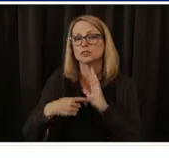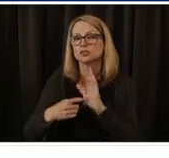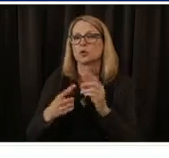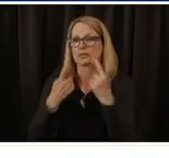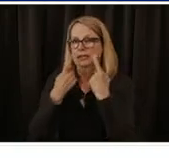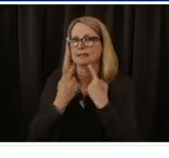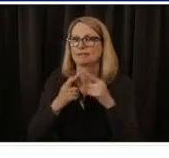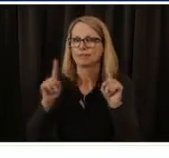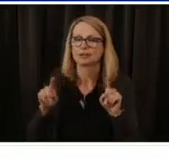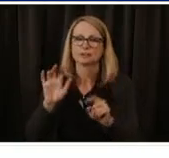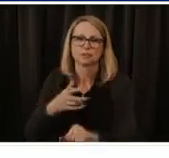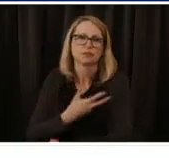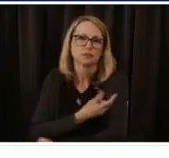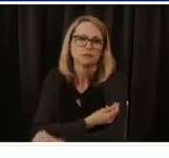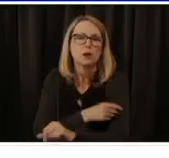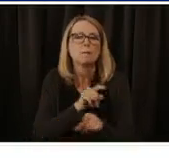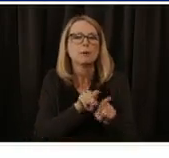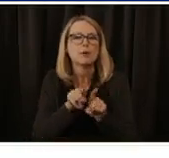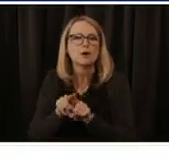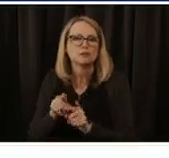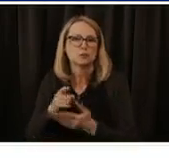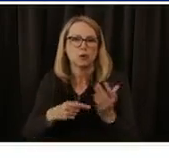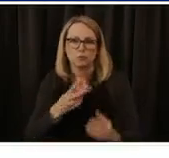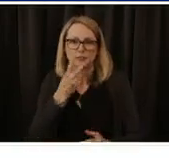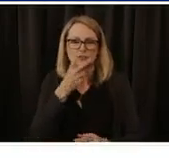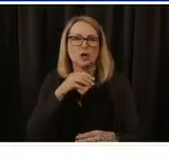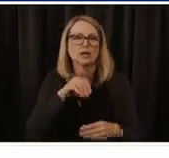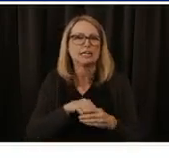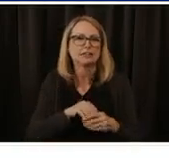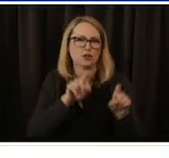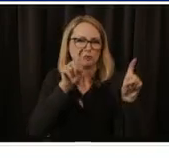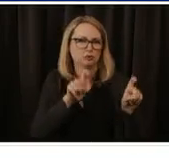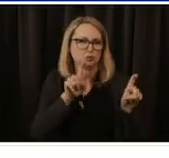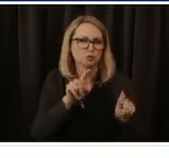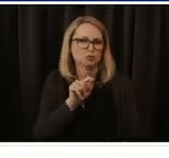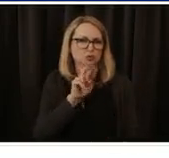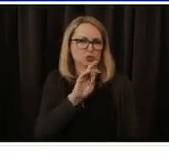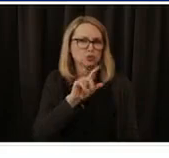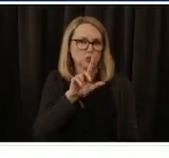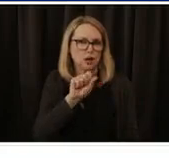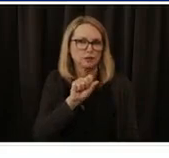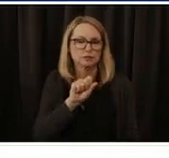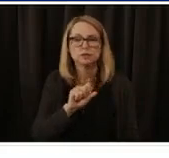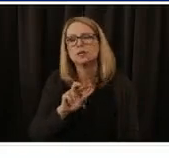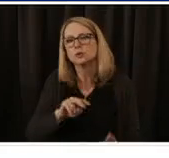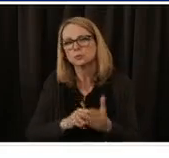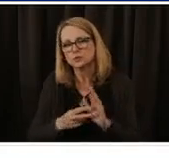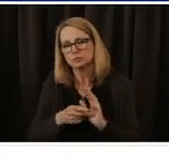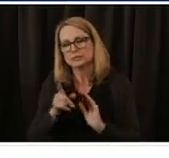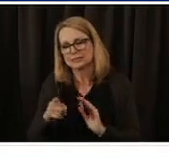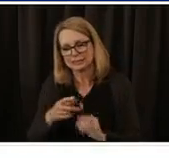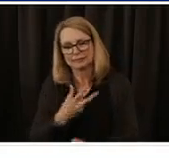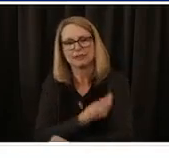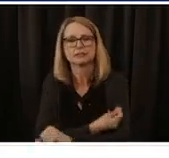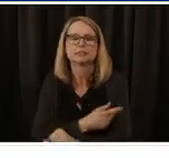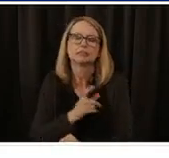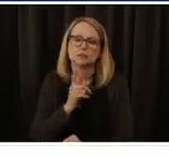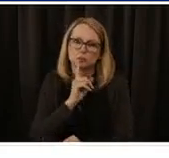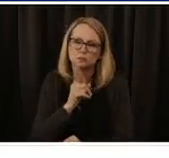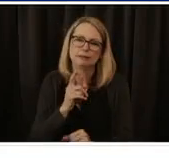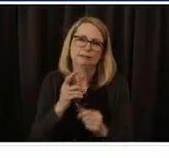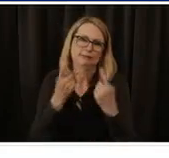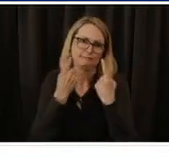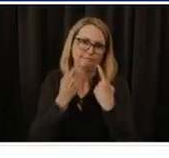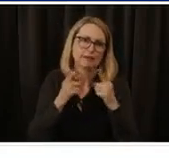that we've seen from the clinical trials. Again, a reminder about the highly effective nature of this vaccine and the importance for all Coloradans to receive